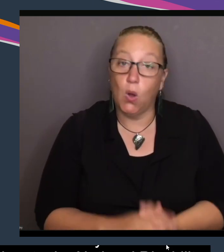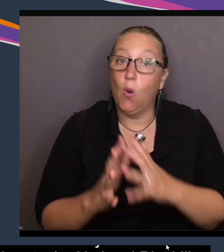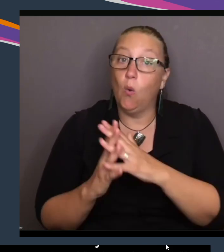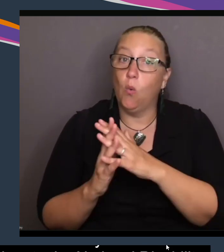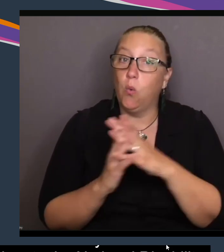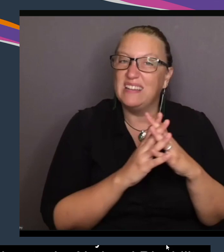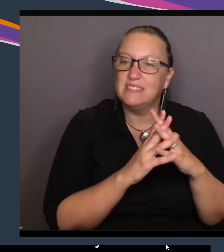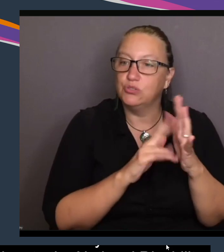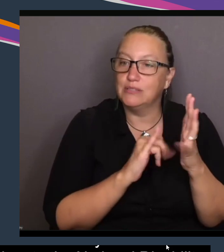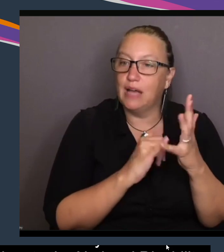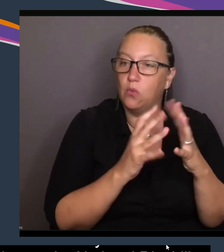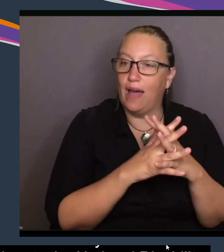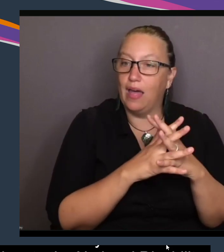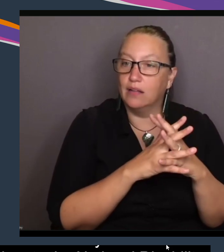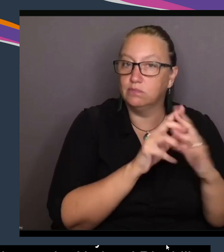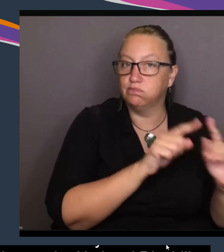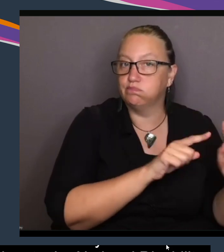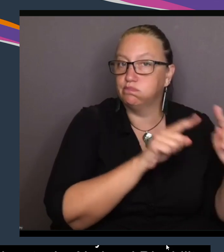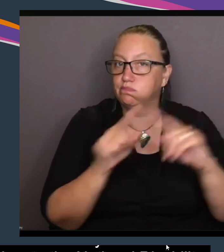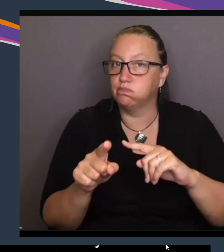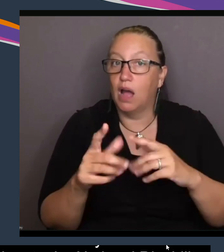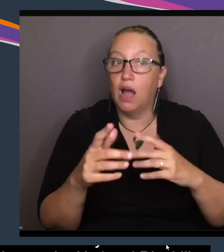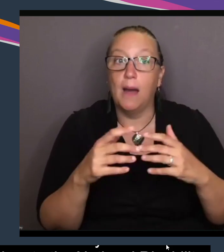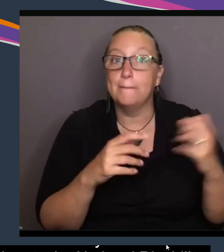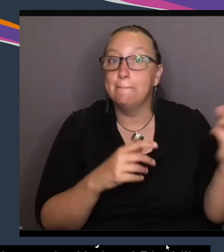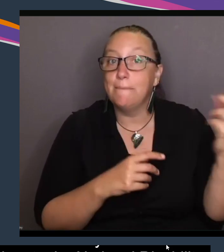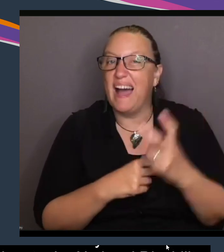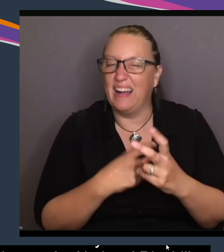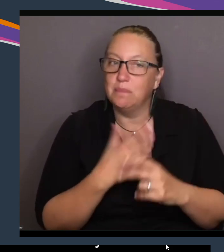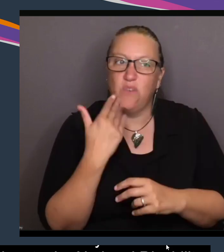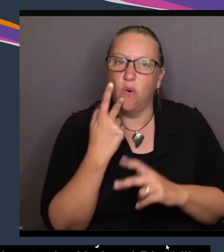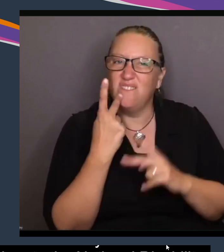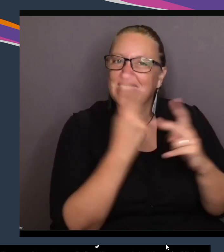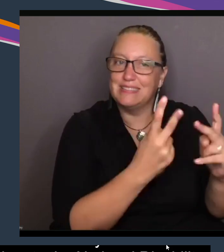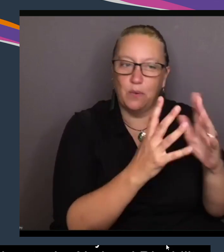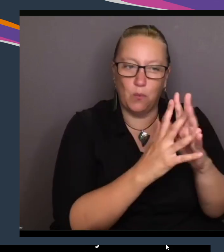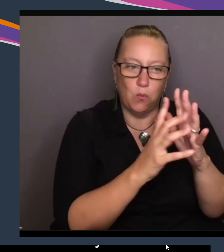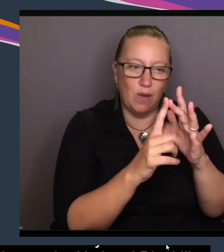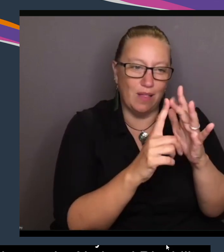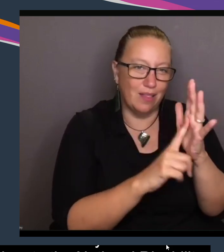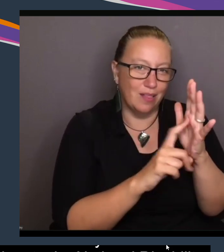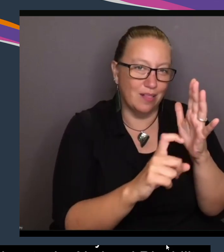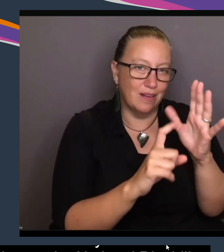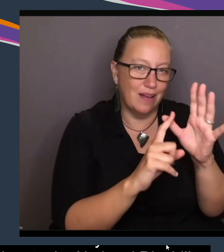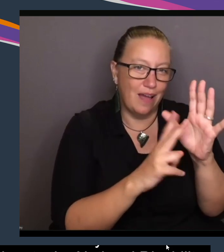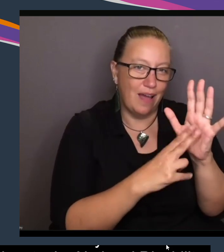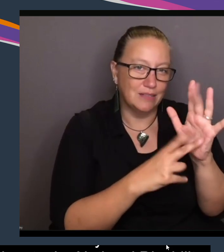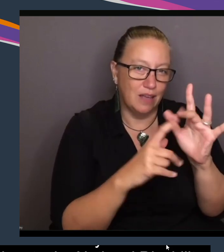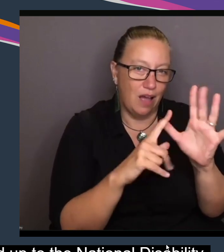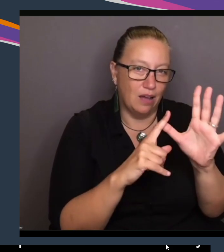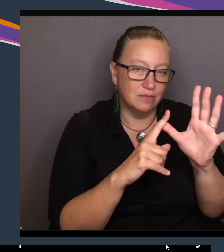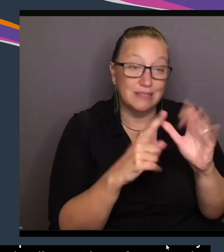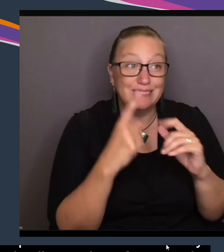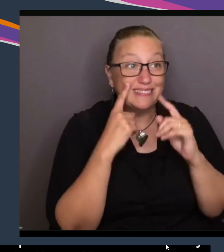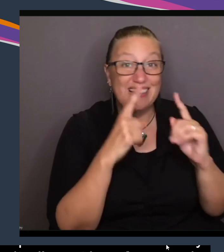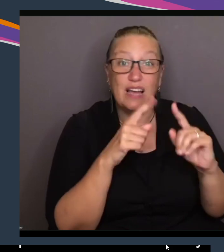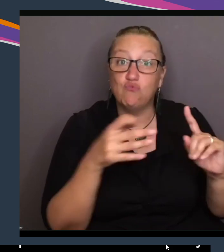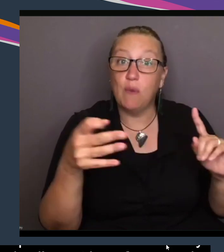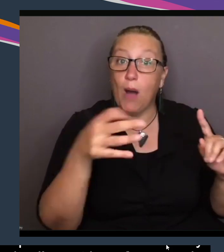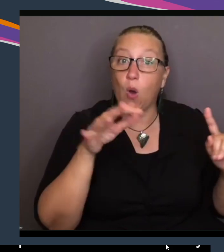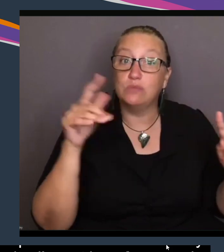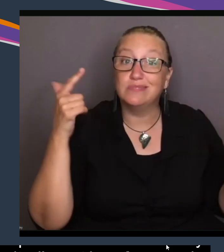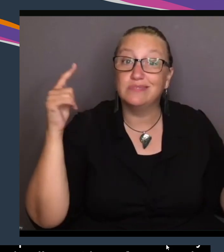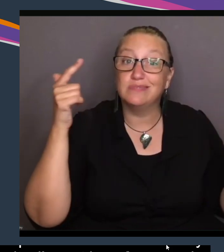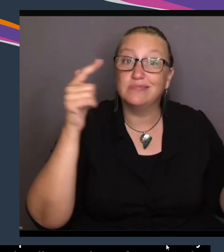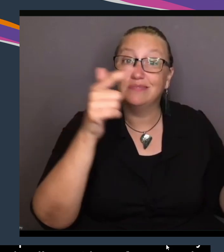Wales, trip to Wilcannia. And you go to those remote places and some of the disability access hasn't changed since when